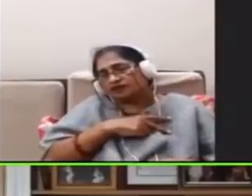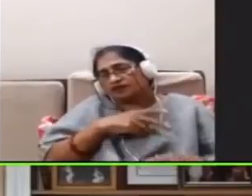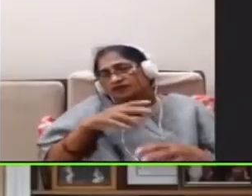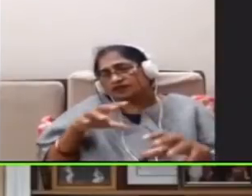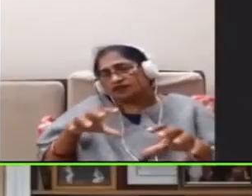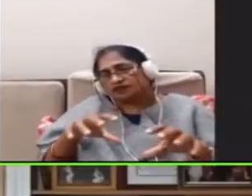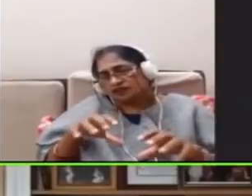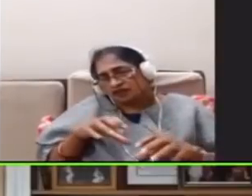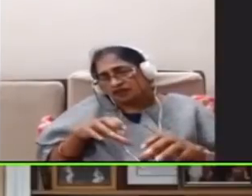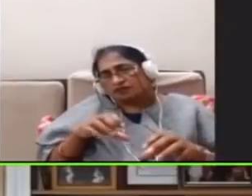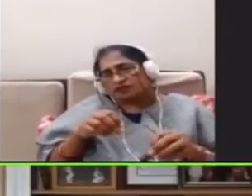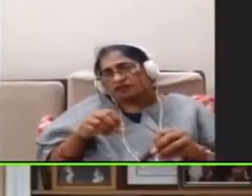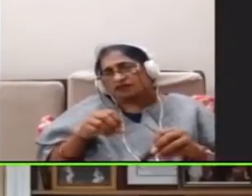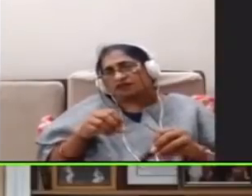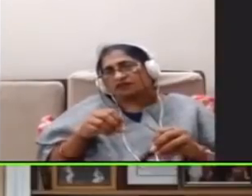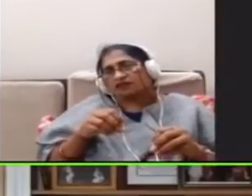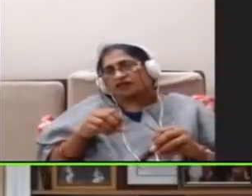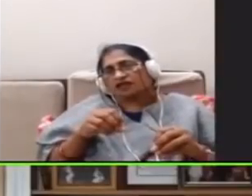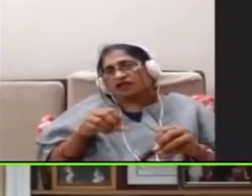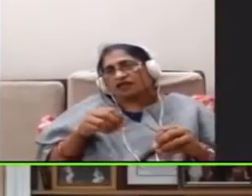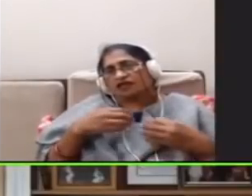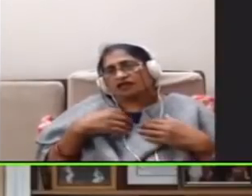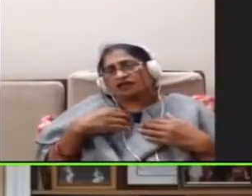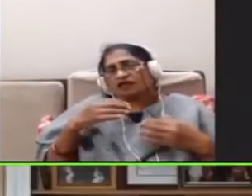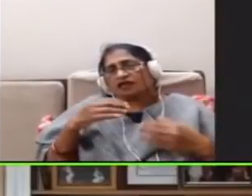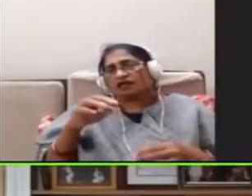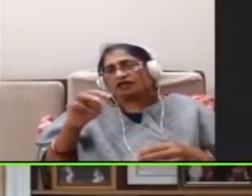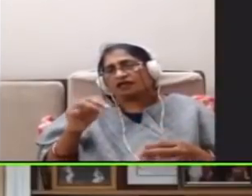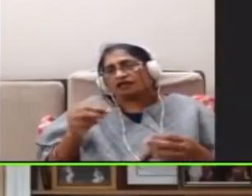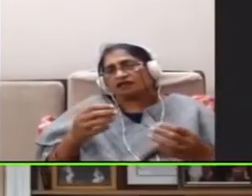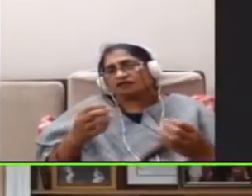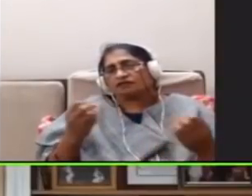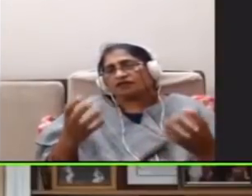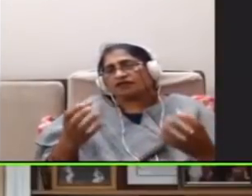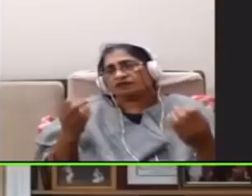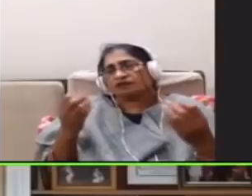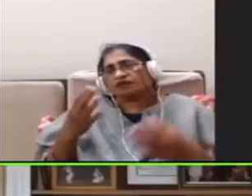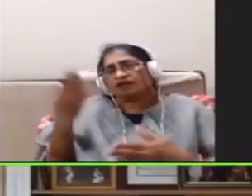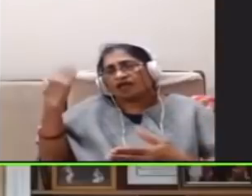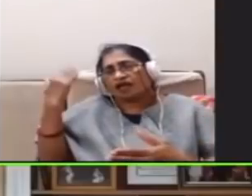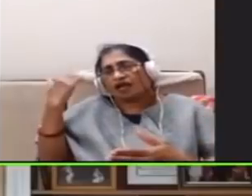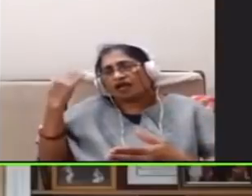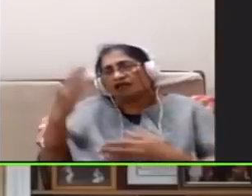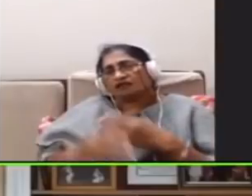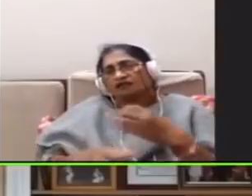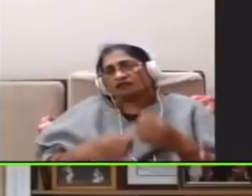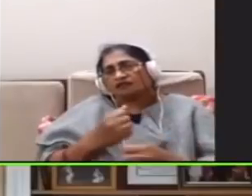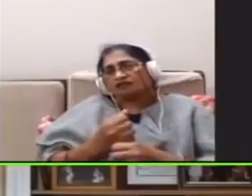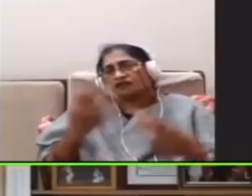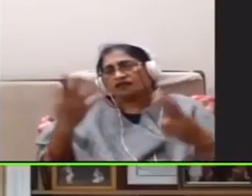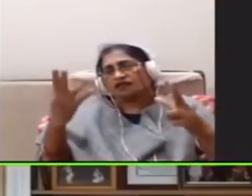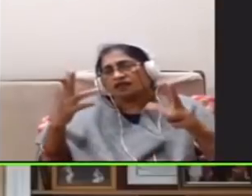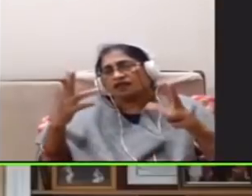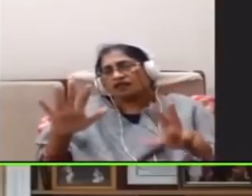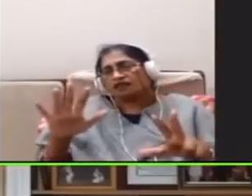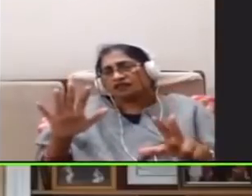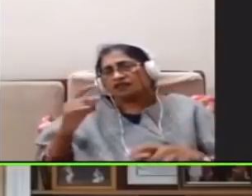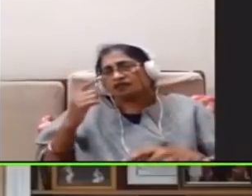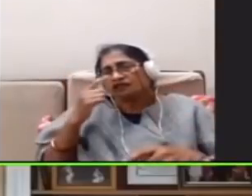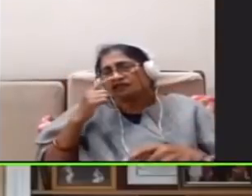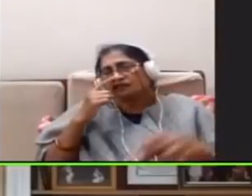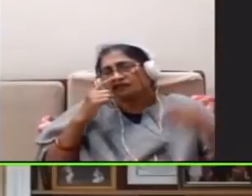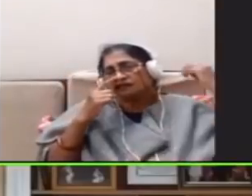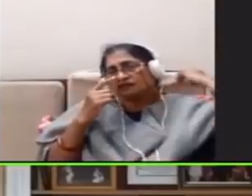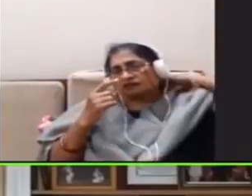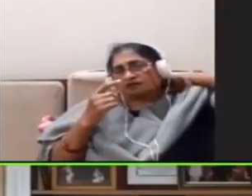I've operated in this space. And I mentioned to Ranjini that last year we had about 18 girls, you know, who were blind, and